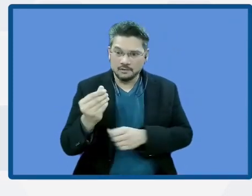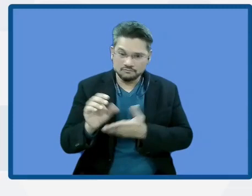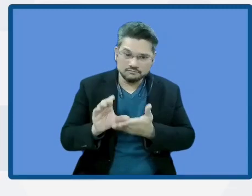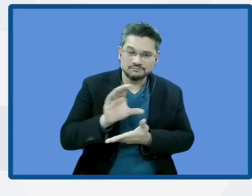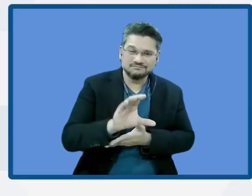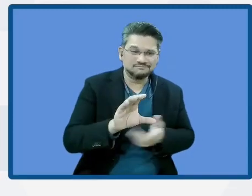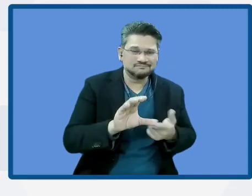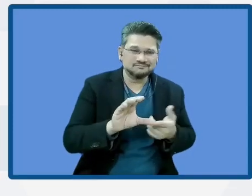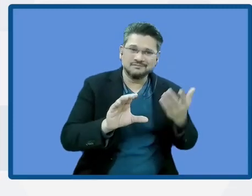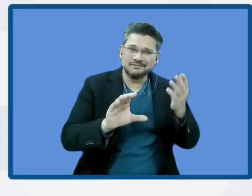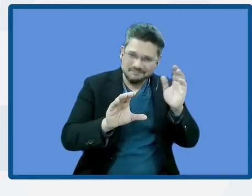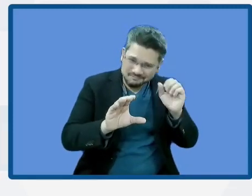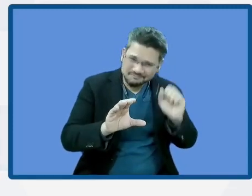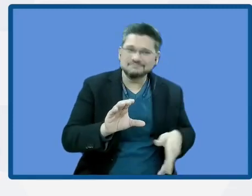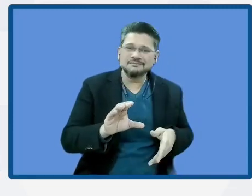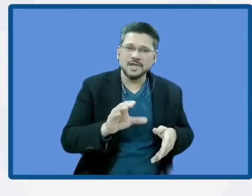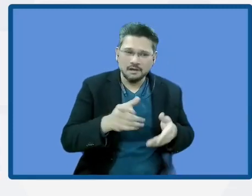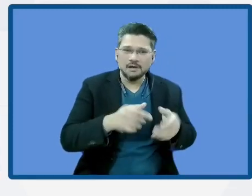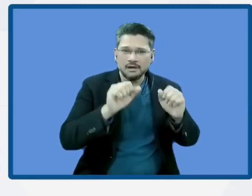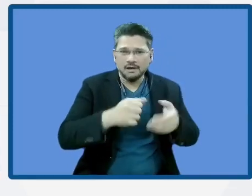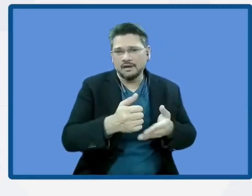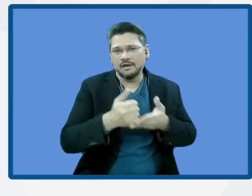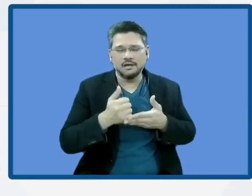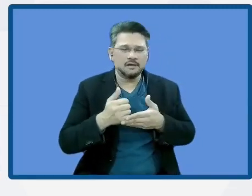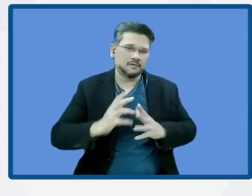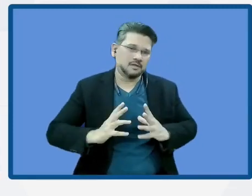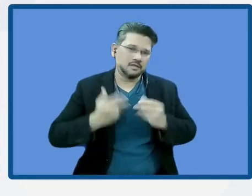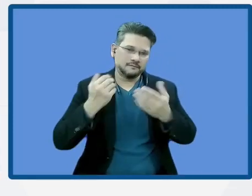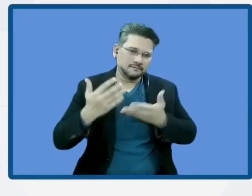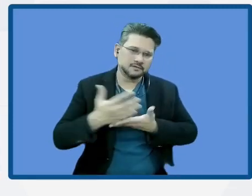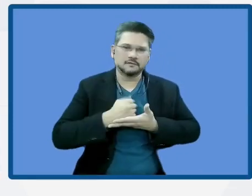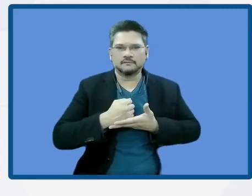save lives. I think that that should be our main goal.